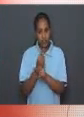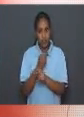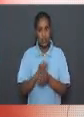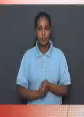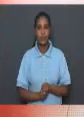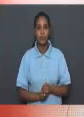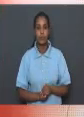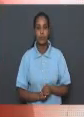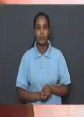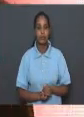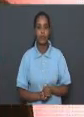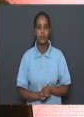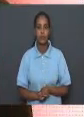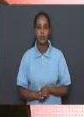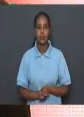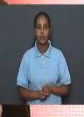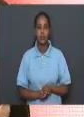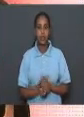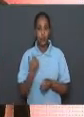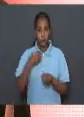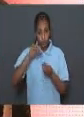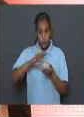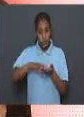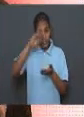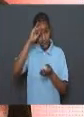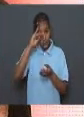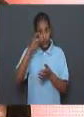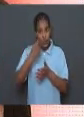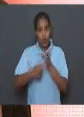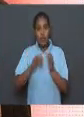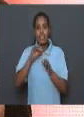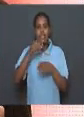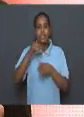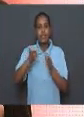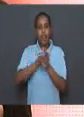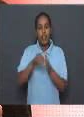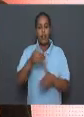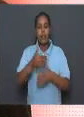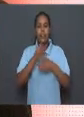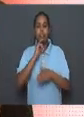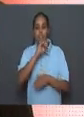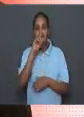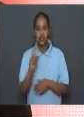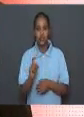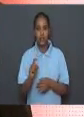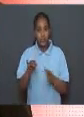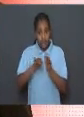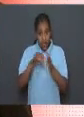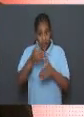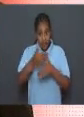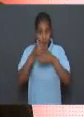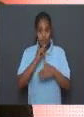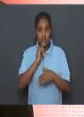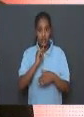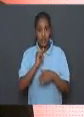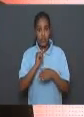place within it. We also learned what a salt bridge is. A salt bridge